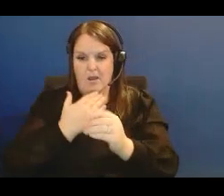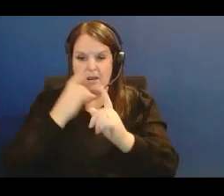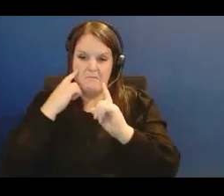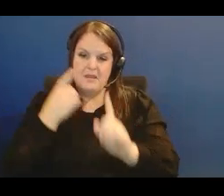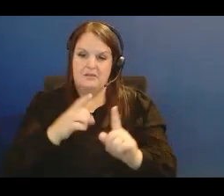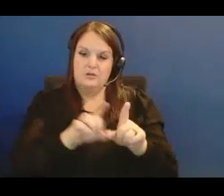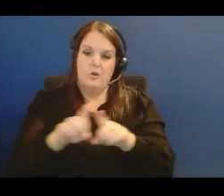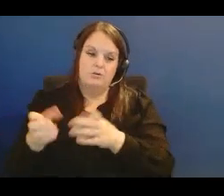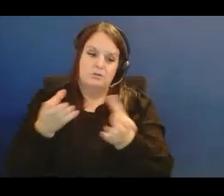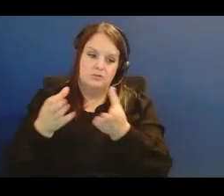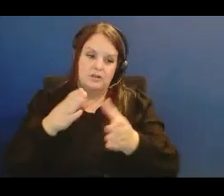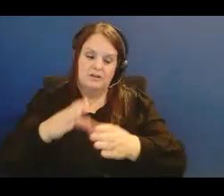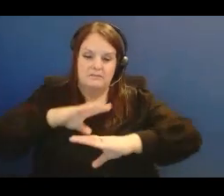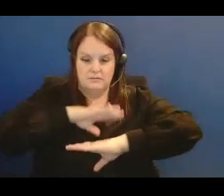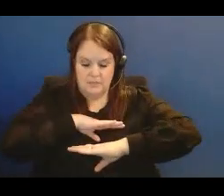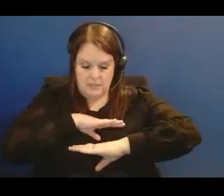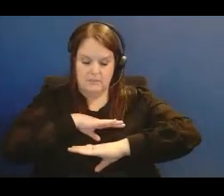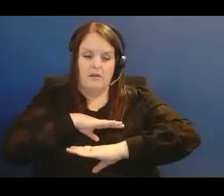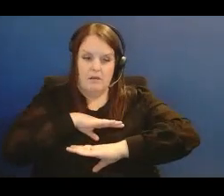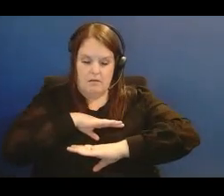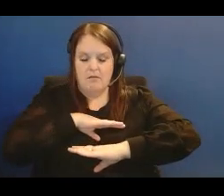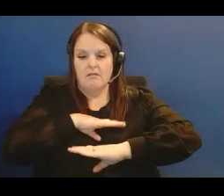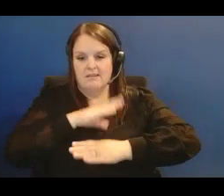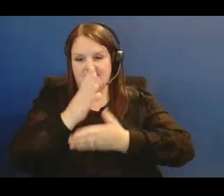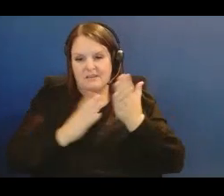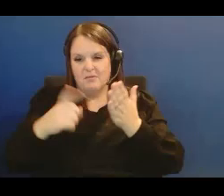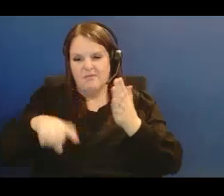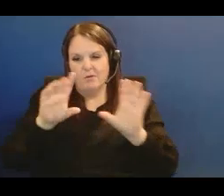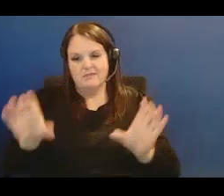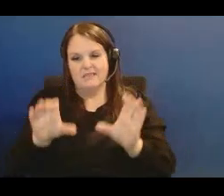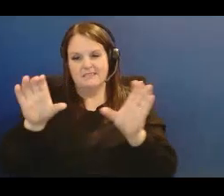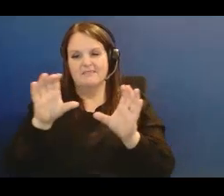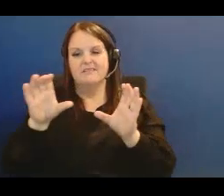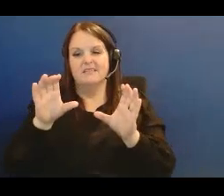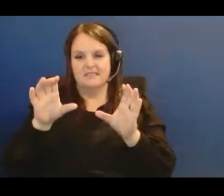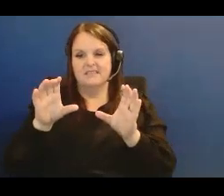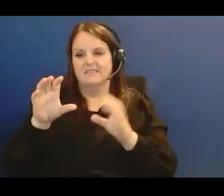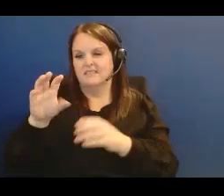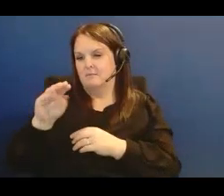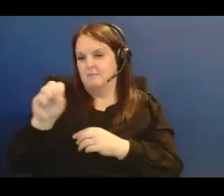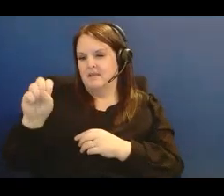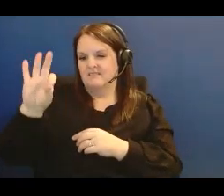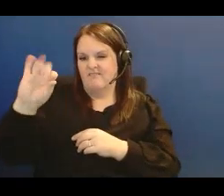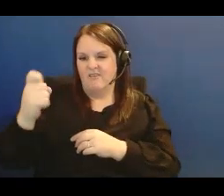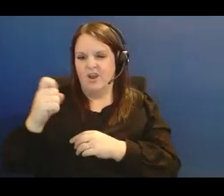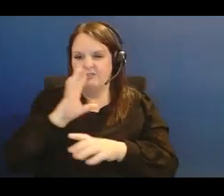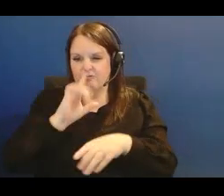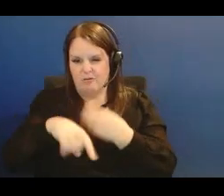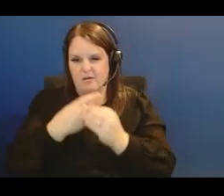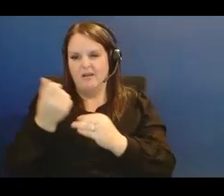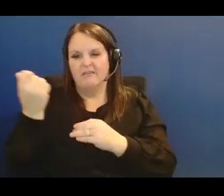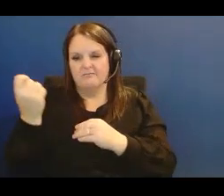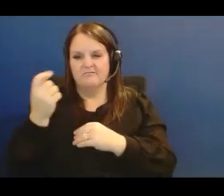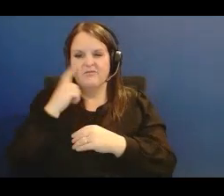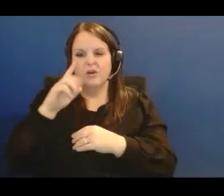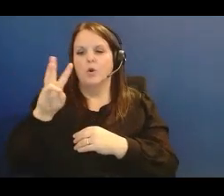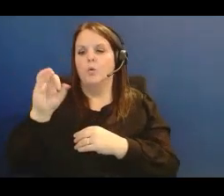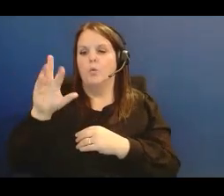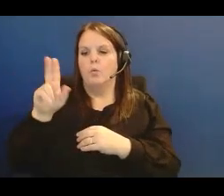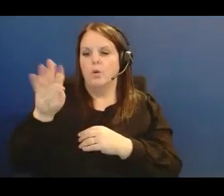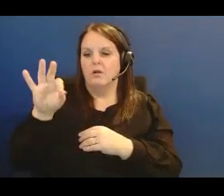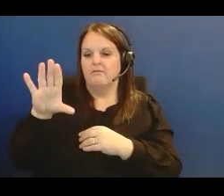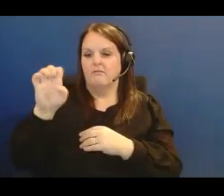also serves to satisfy some of those activities that Ms. Fox talked about under the workforce pipeline. So